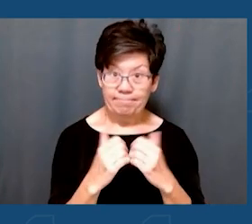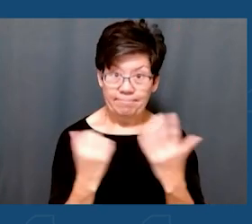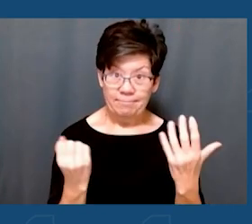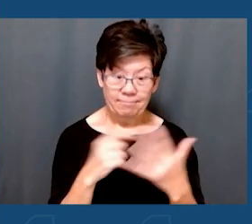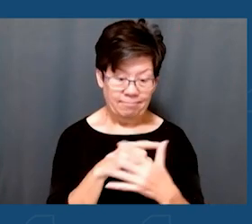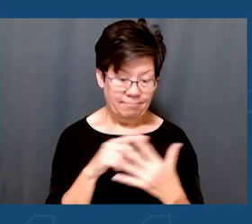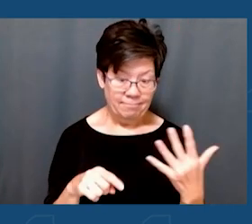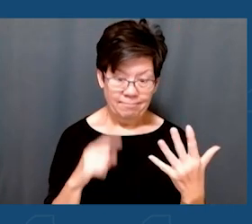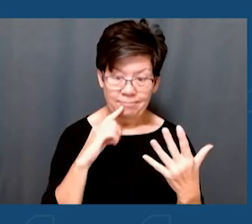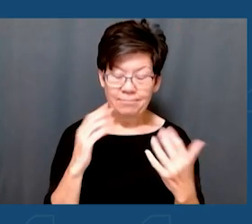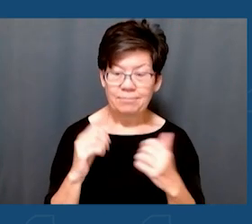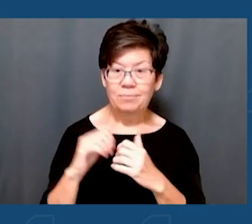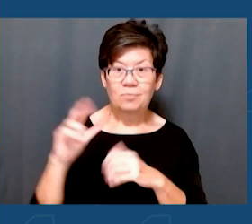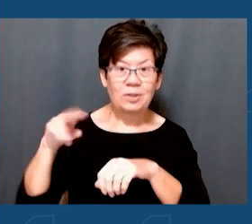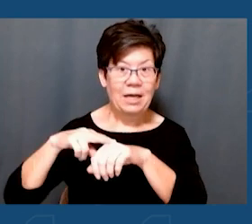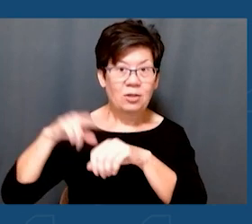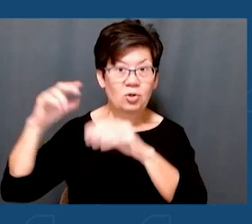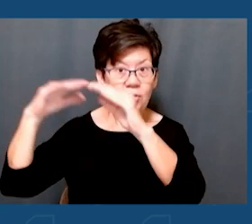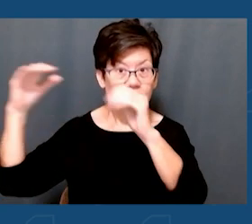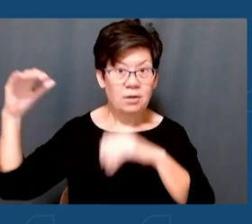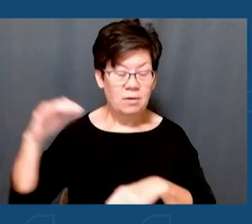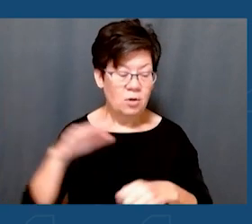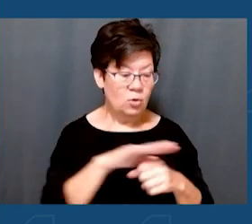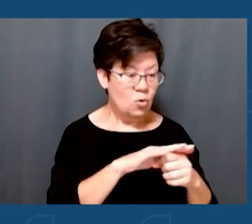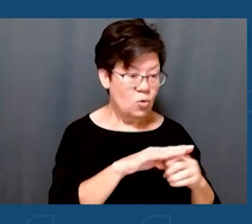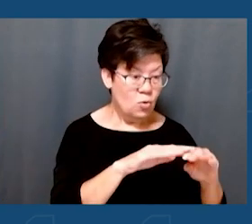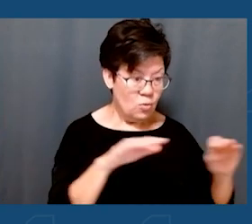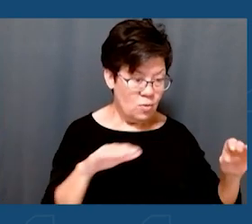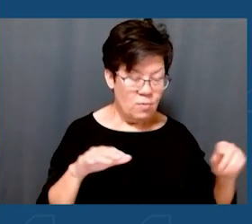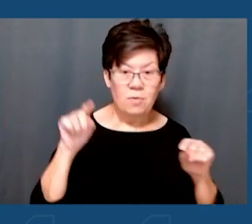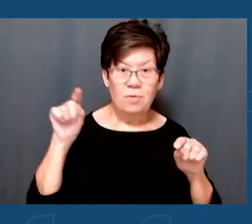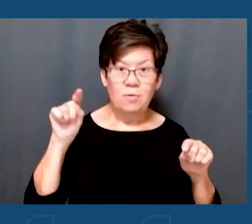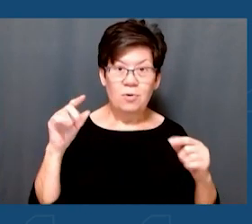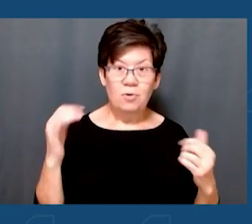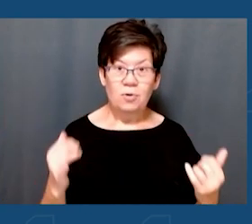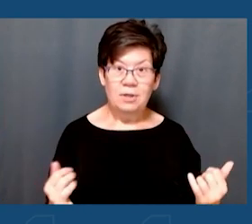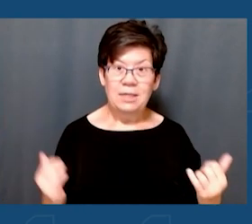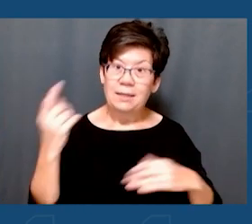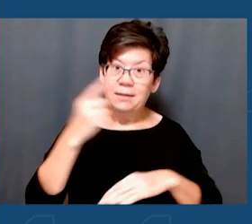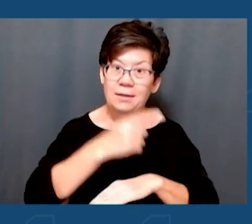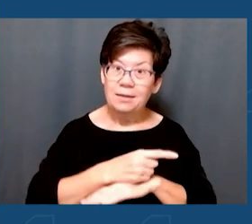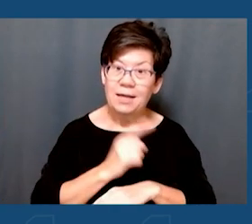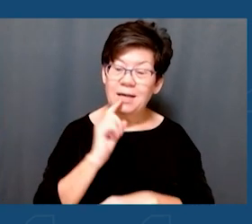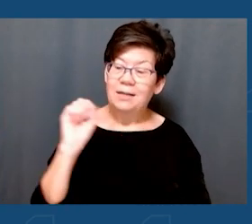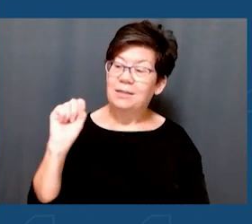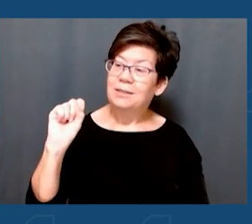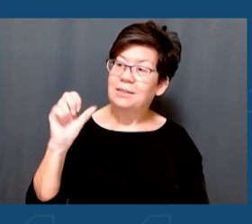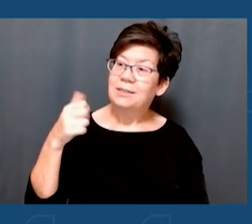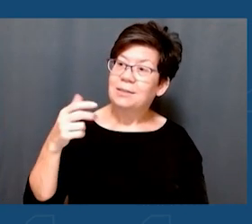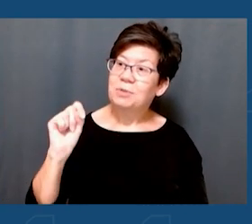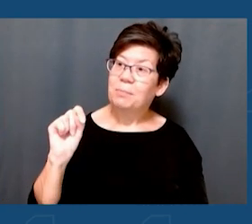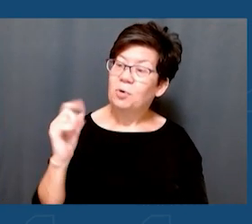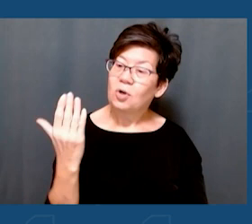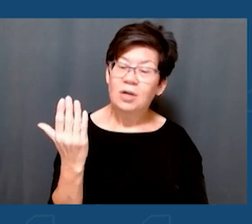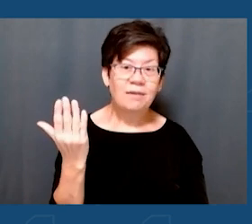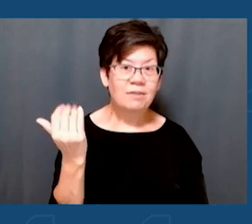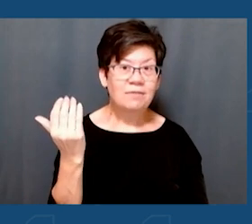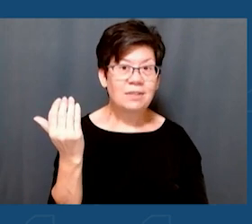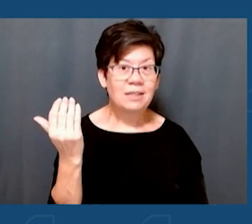Nationally and locally, today, September 15th, we